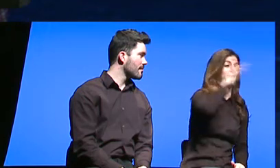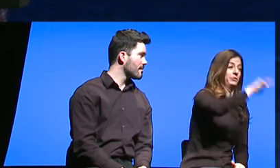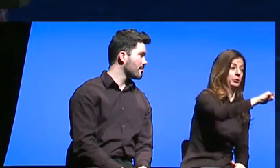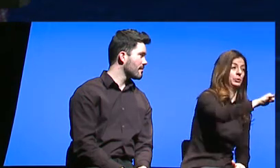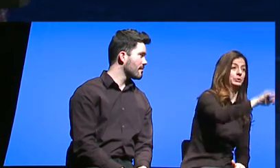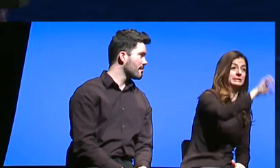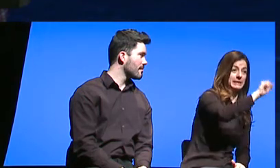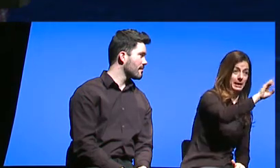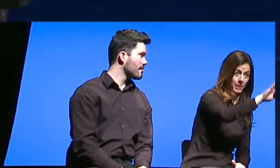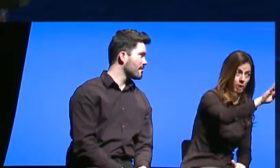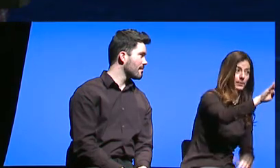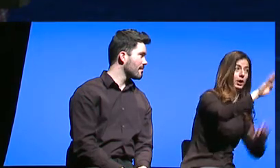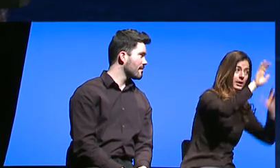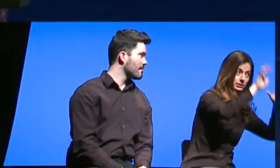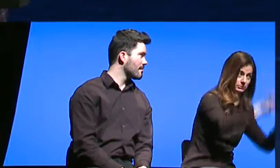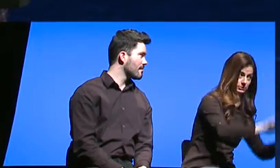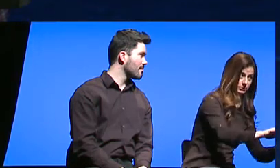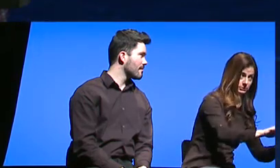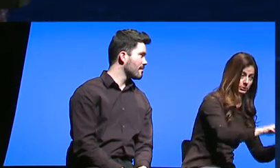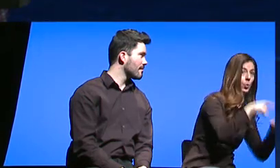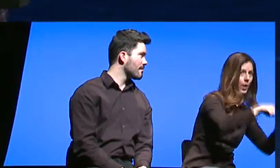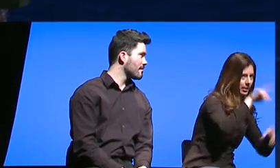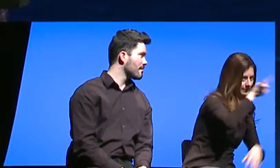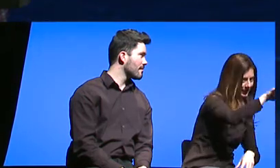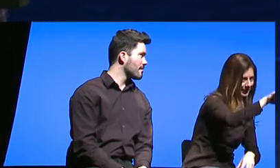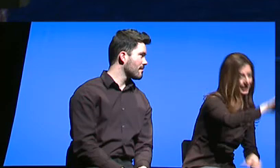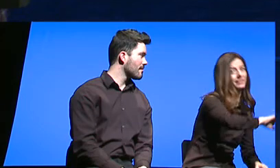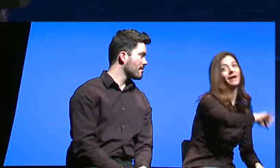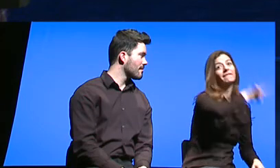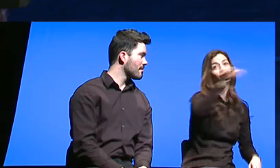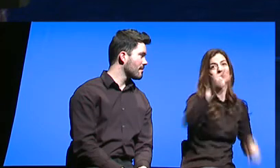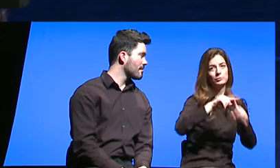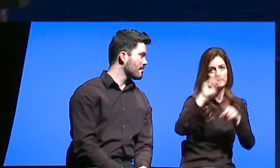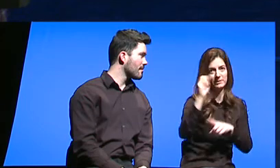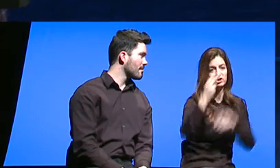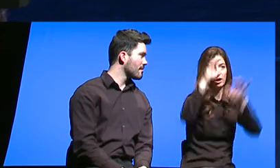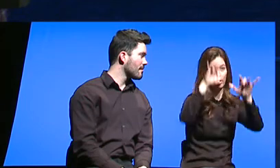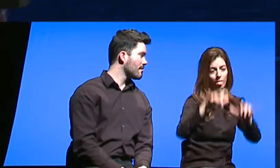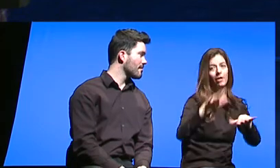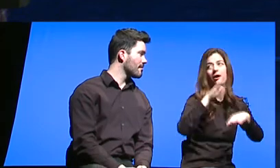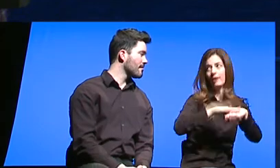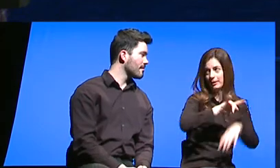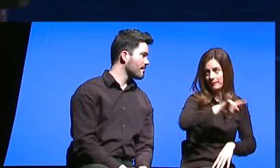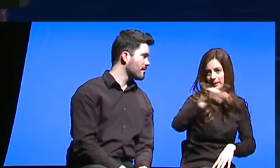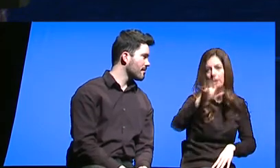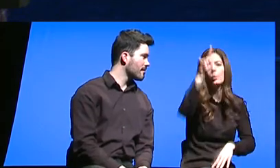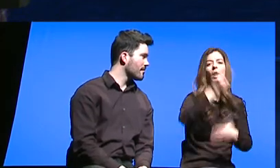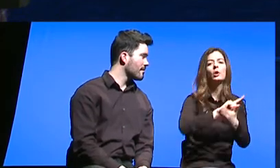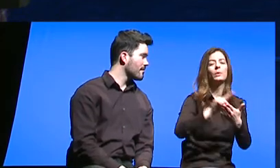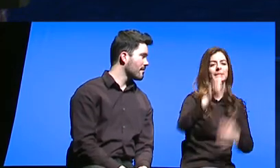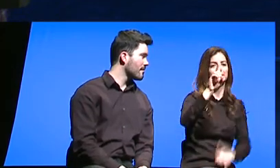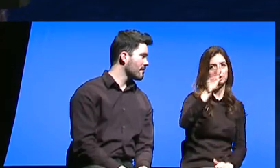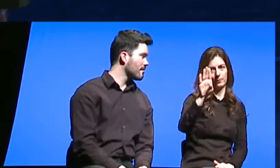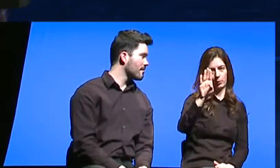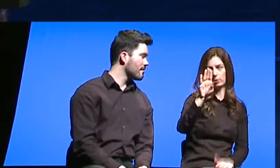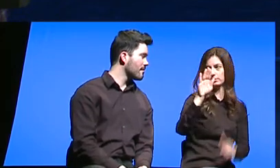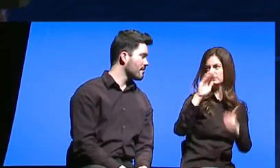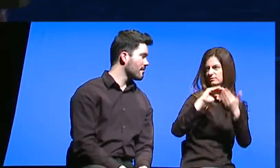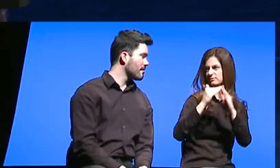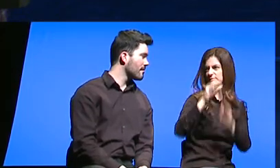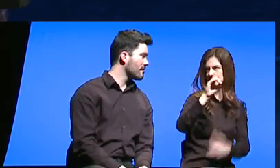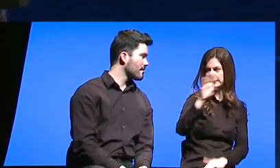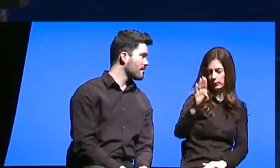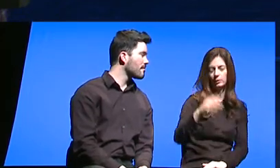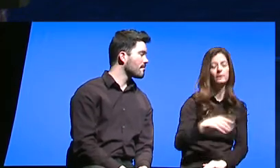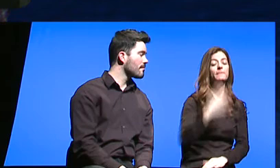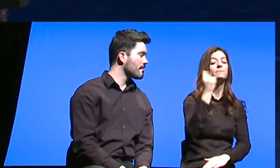Michigan and I wrote it on the plane. And the night that I got to Michigan, I spent the week in Dearborn. It was Tuesday night, and I